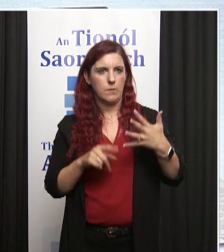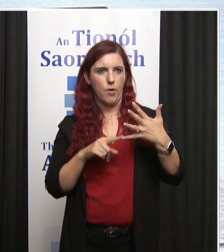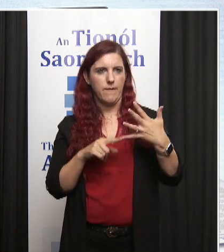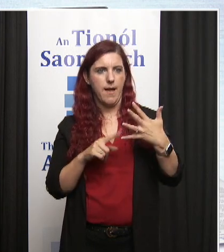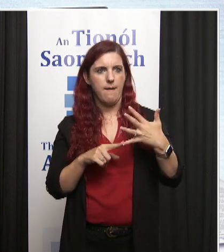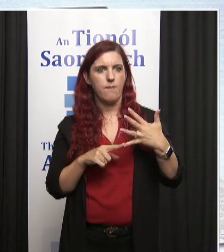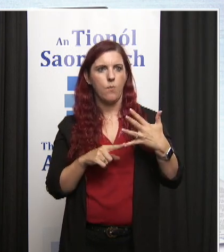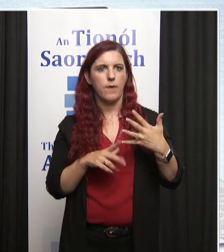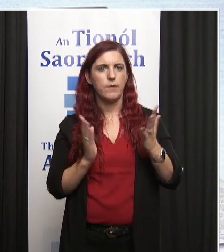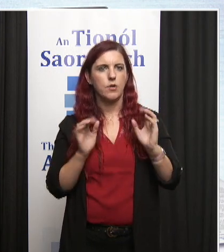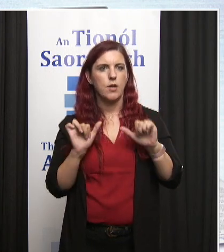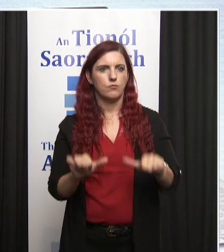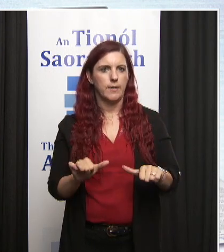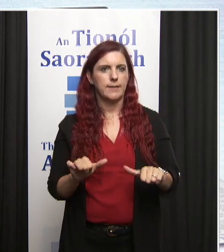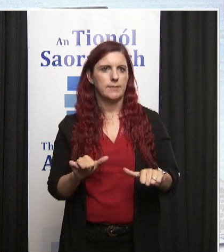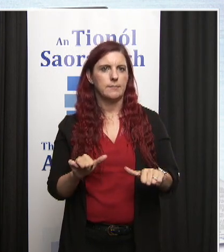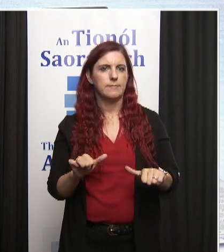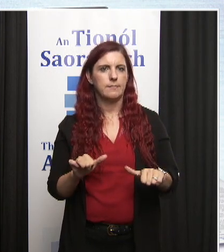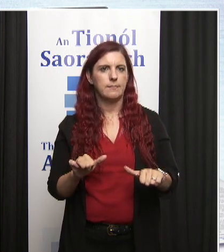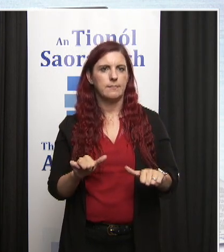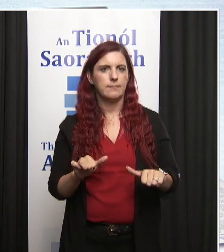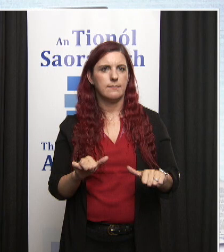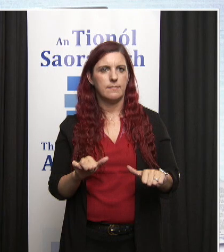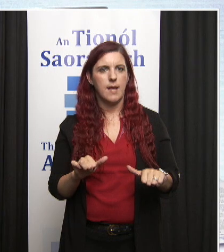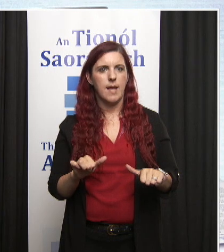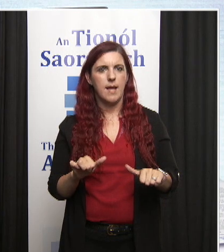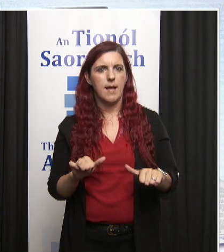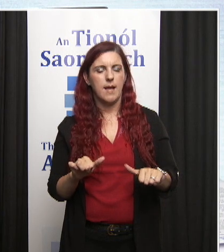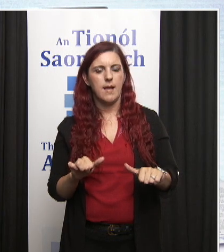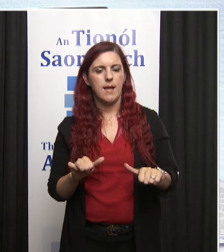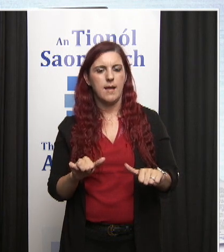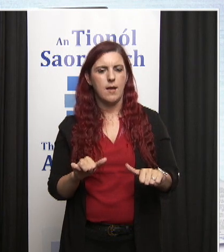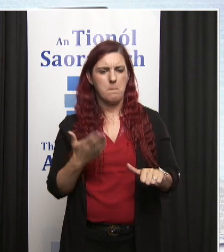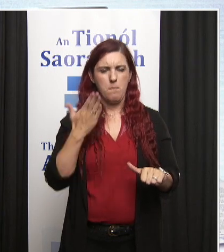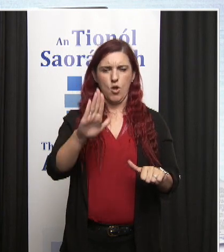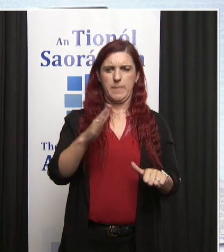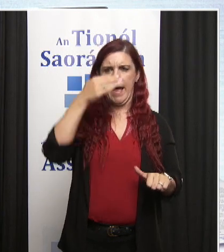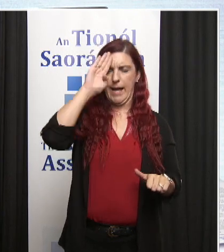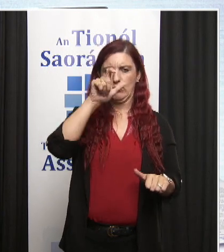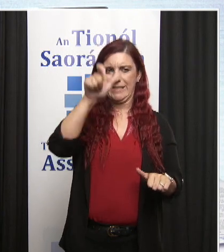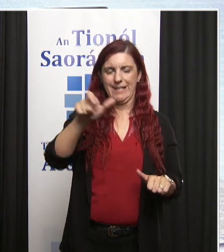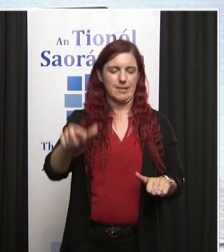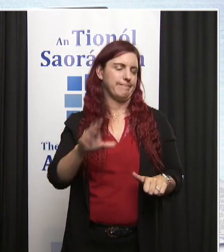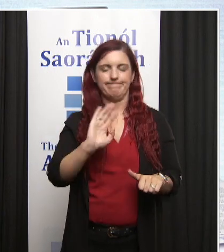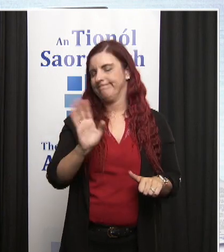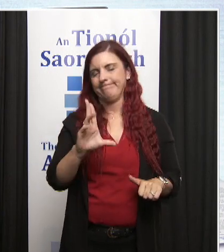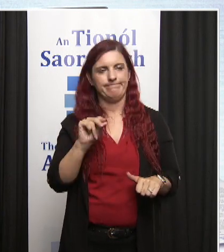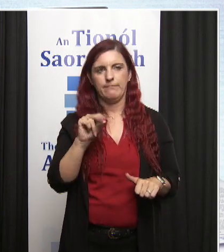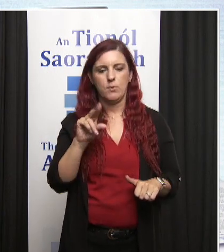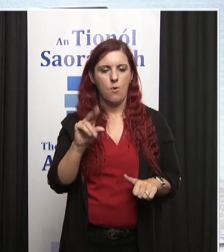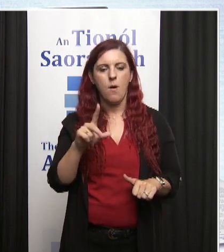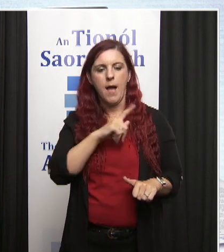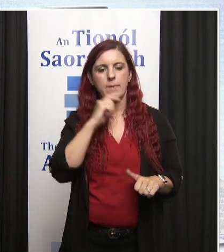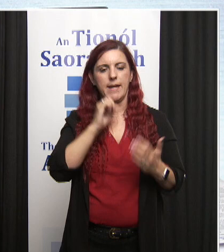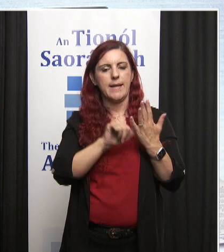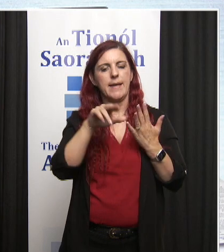agreed citizenship should not be a requirement. However, on the age